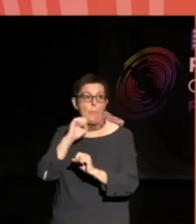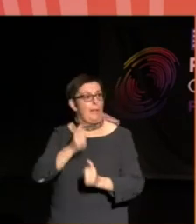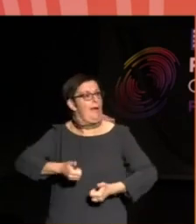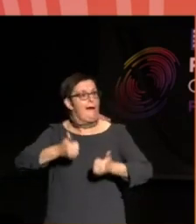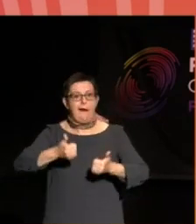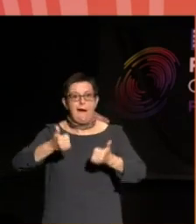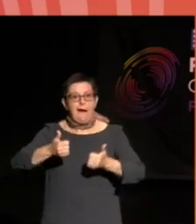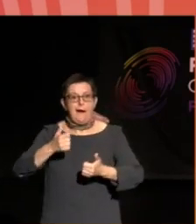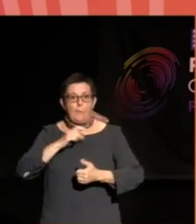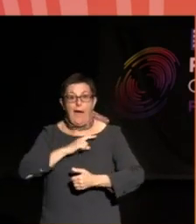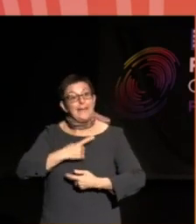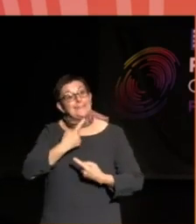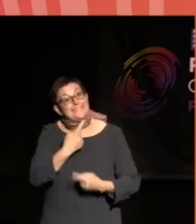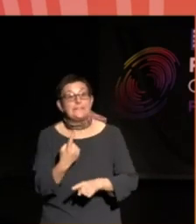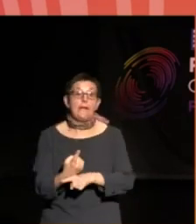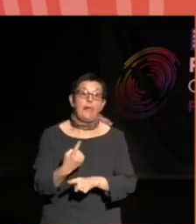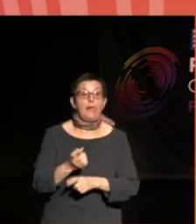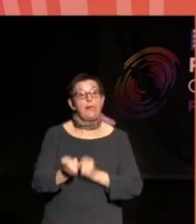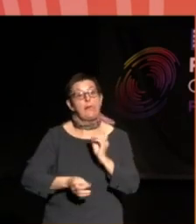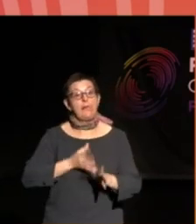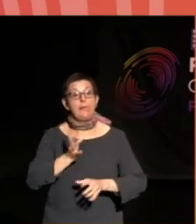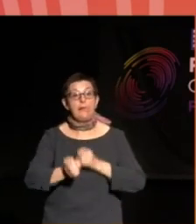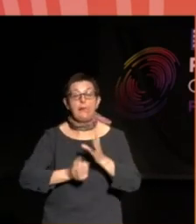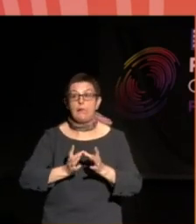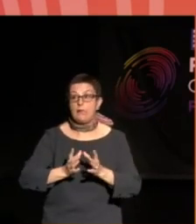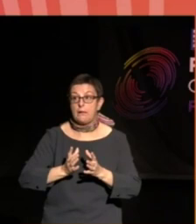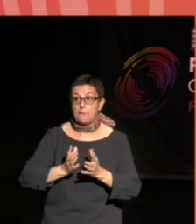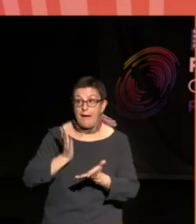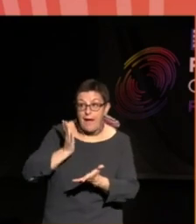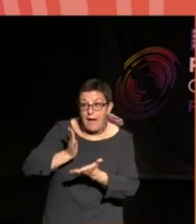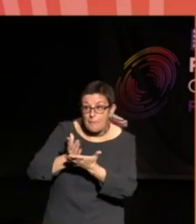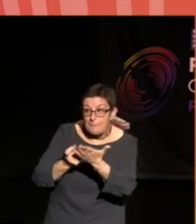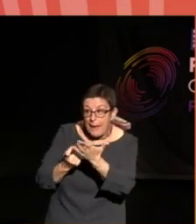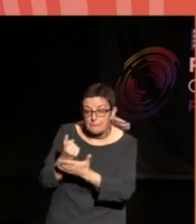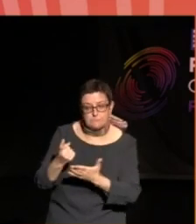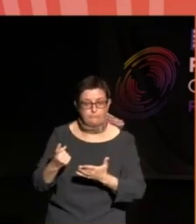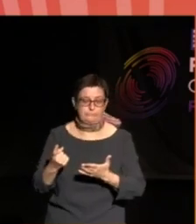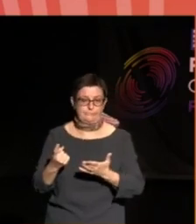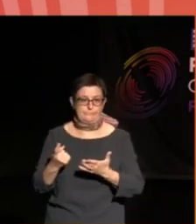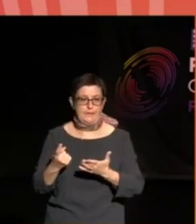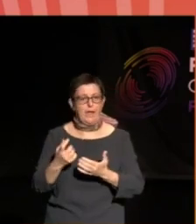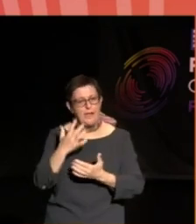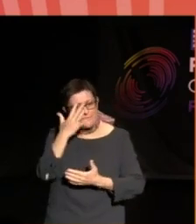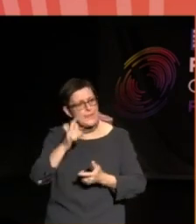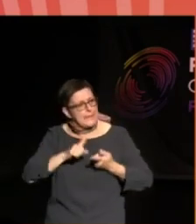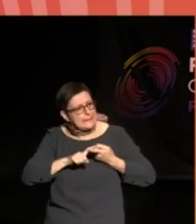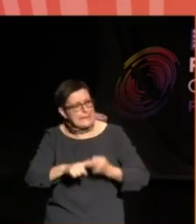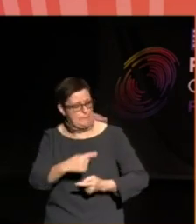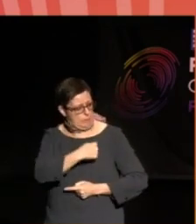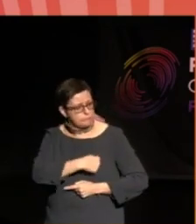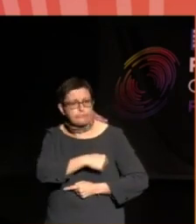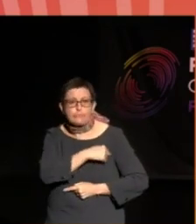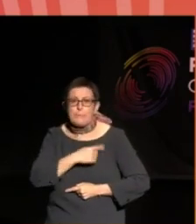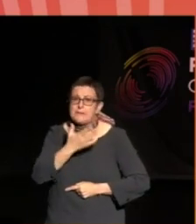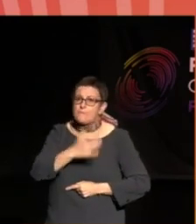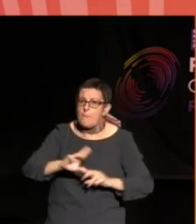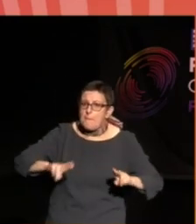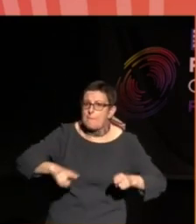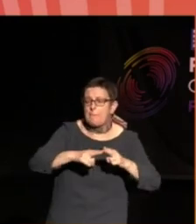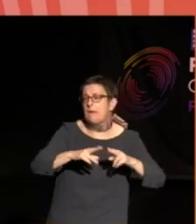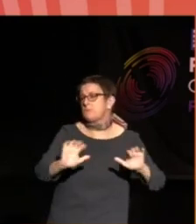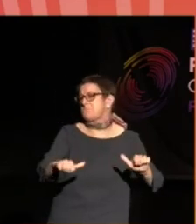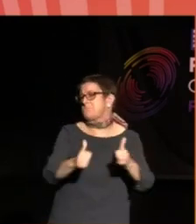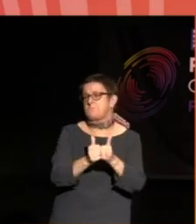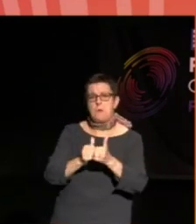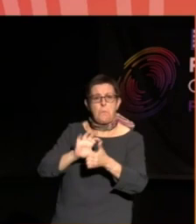including the promise made at Paris to the poorer countries, to the global south, if you like, and